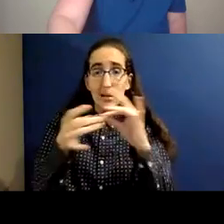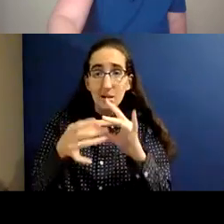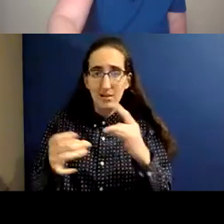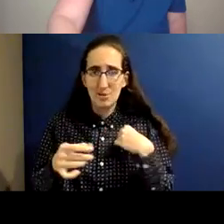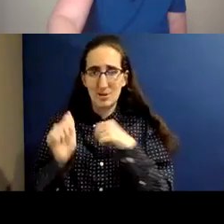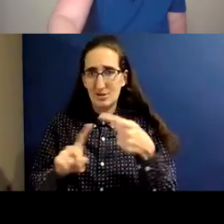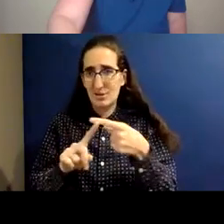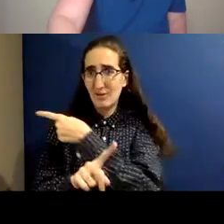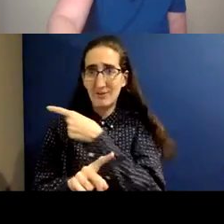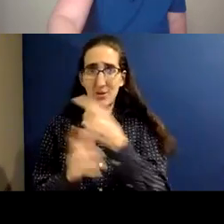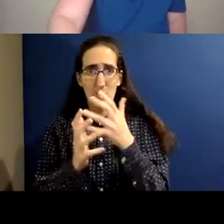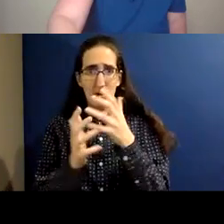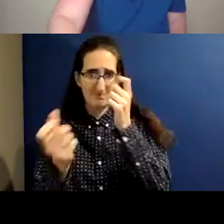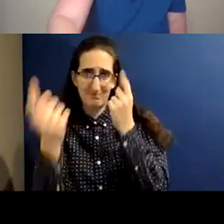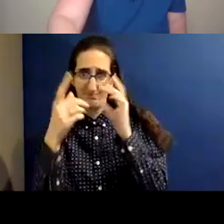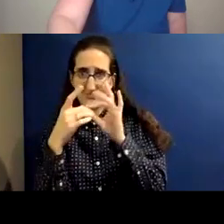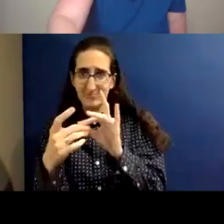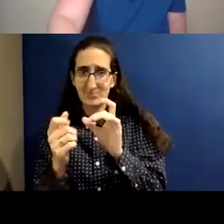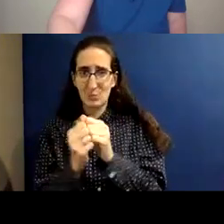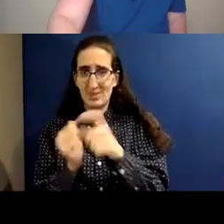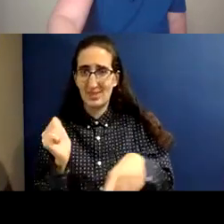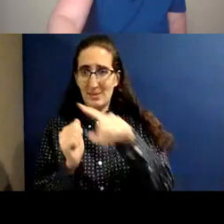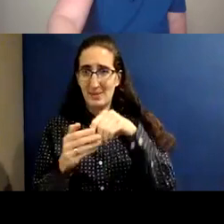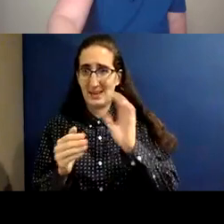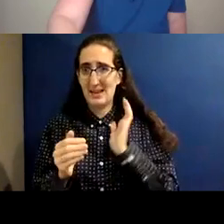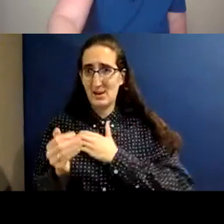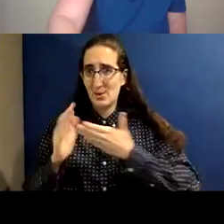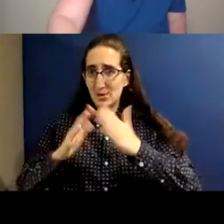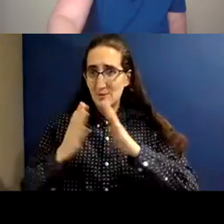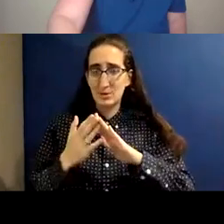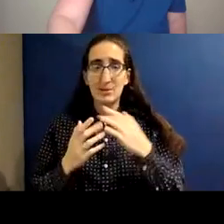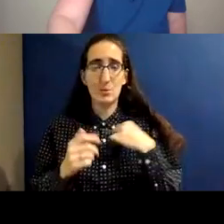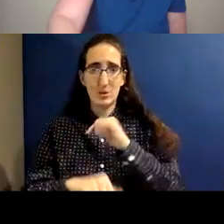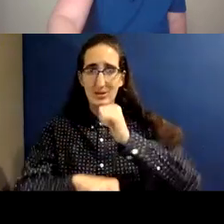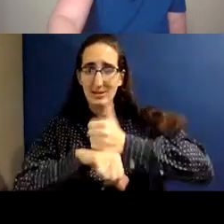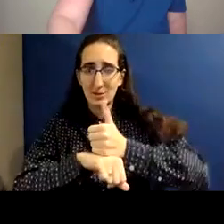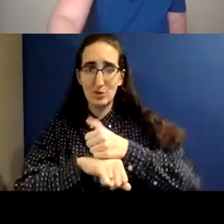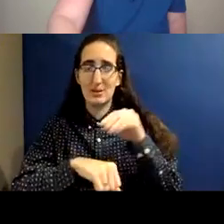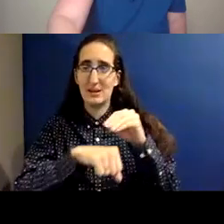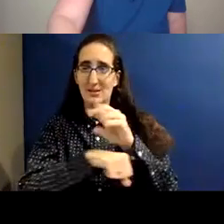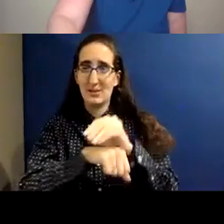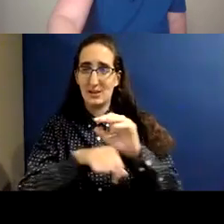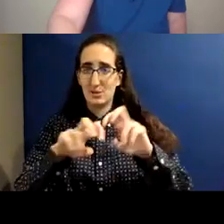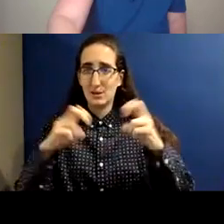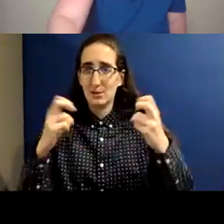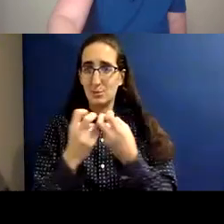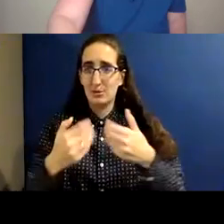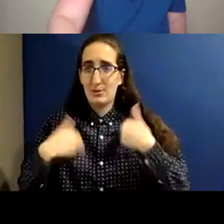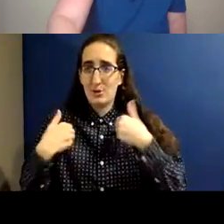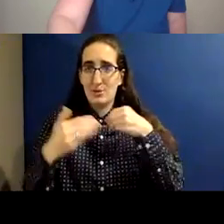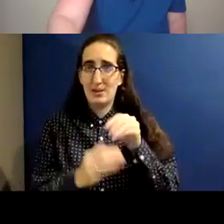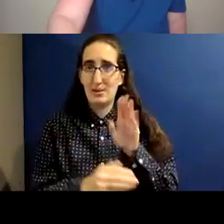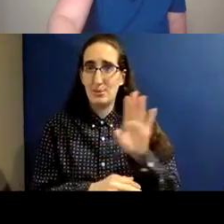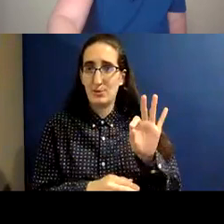off about what resonates with them in our communities. So we established an advisory group of youth in Broomfield